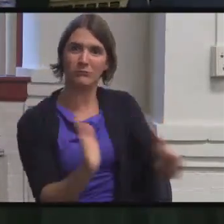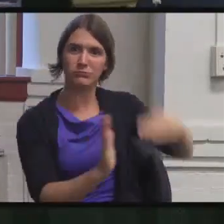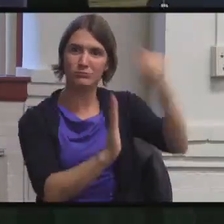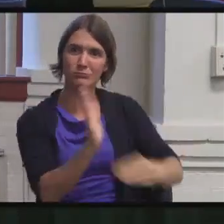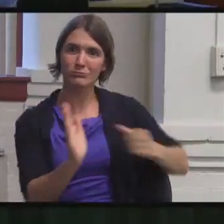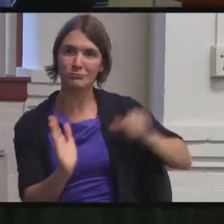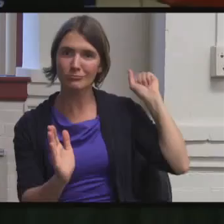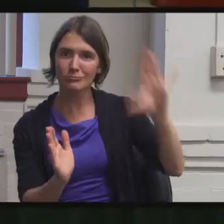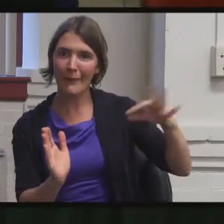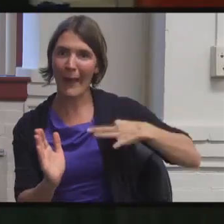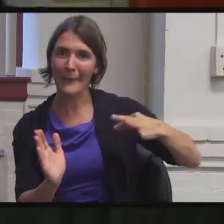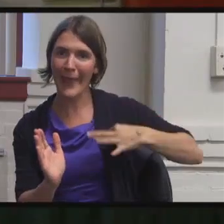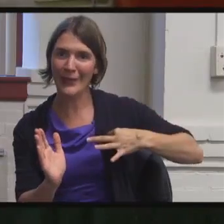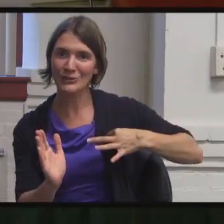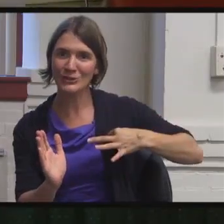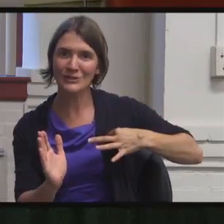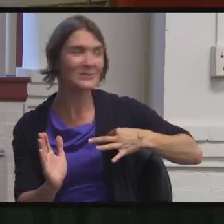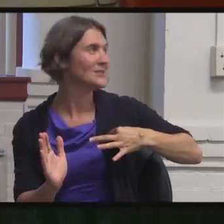All right.